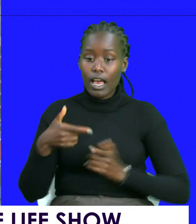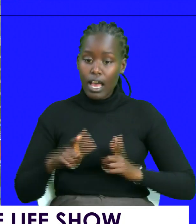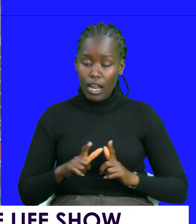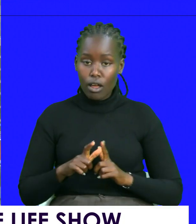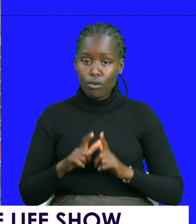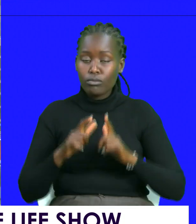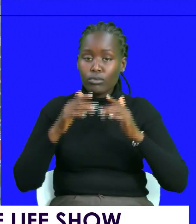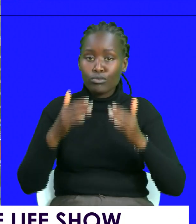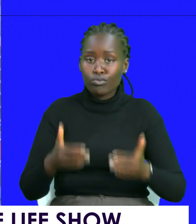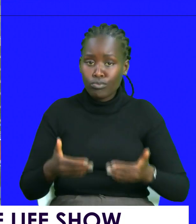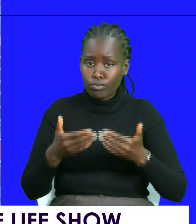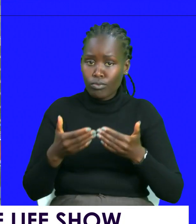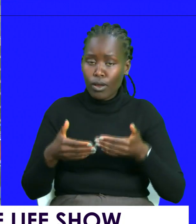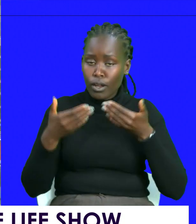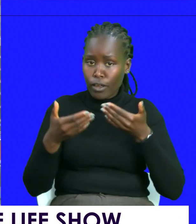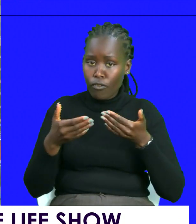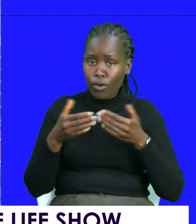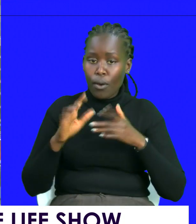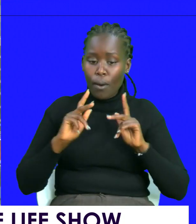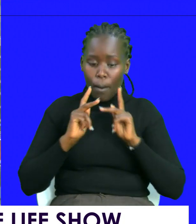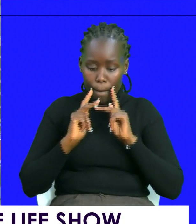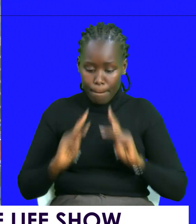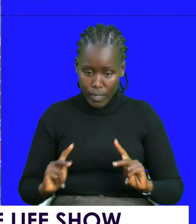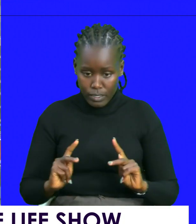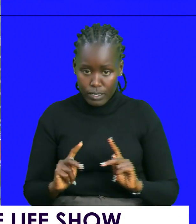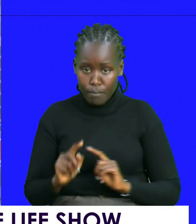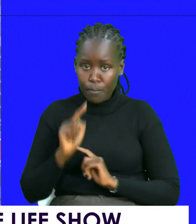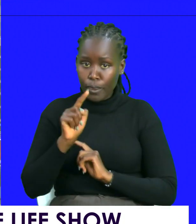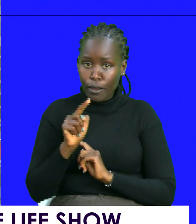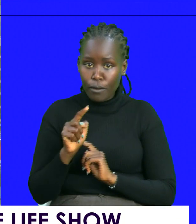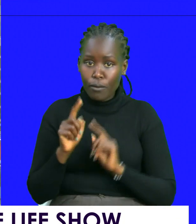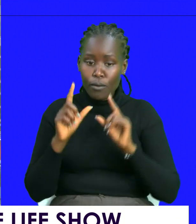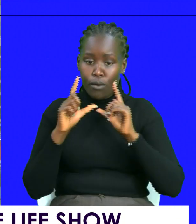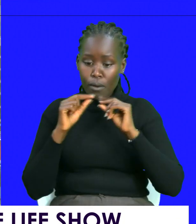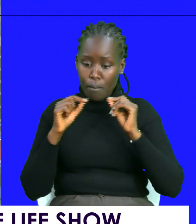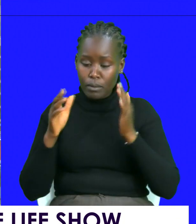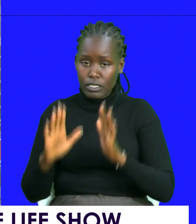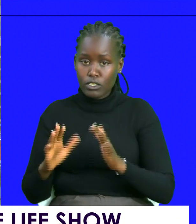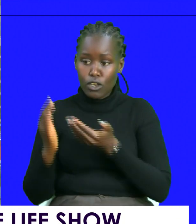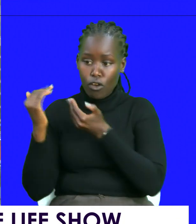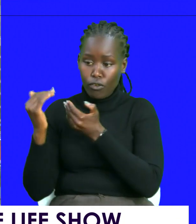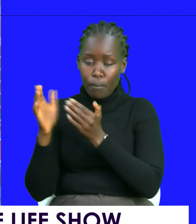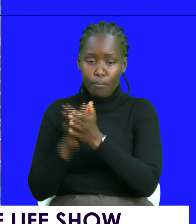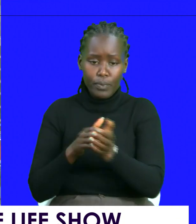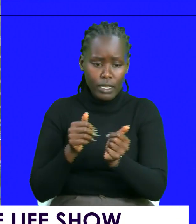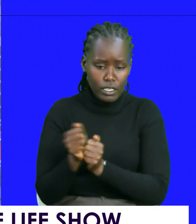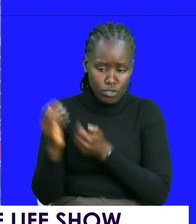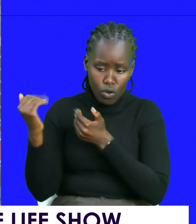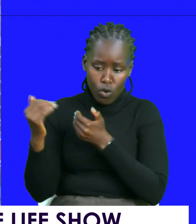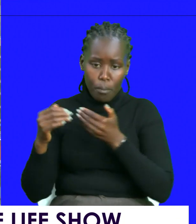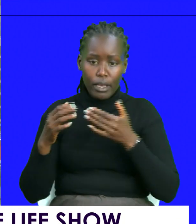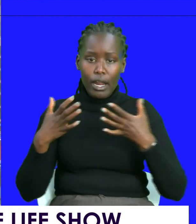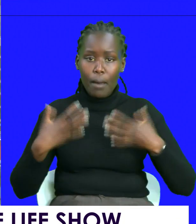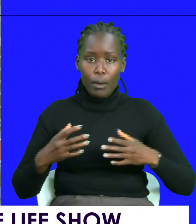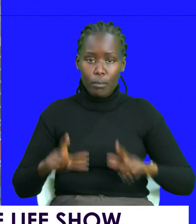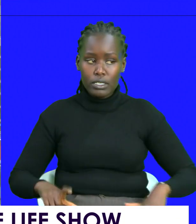will bring you peace so that you may have something to give. You are a messenger of hope. Do not destroy hope in people's life,